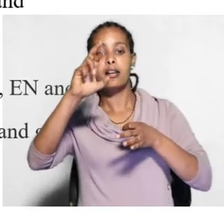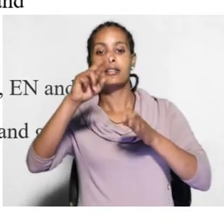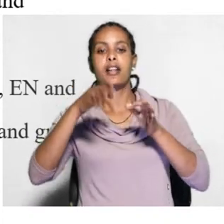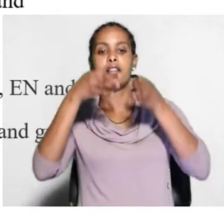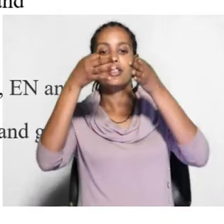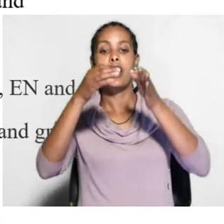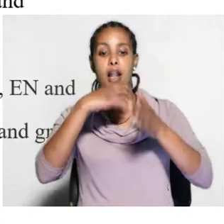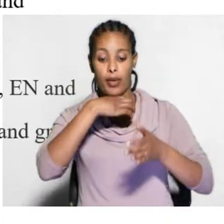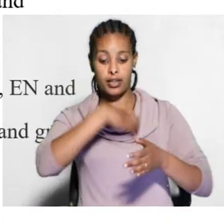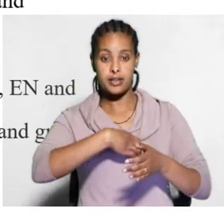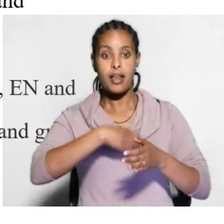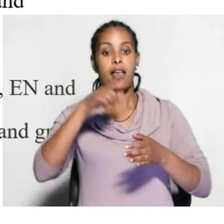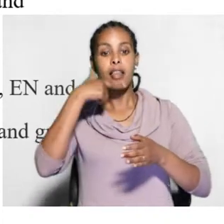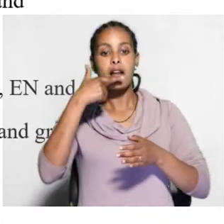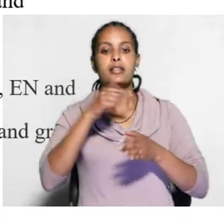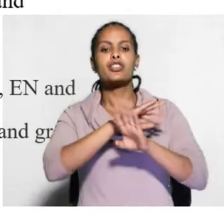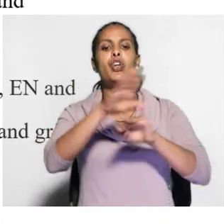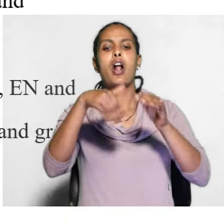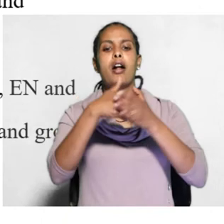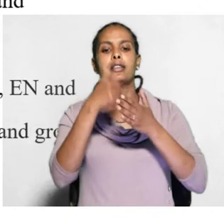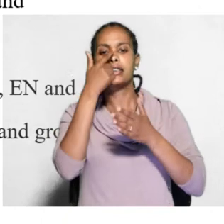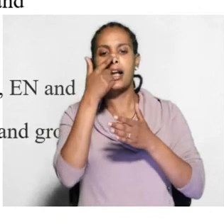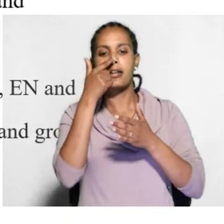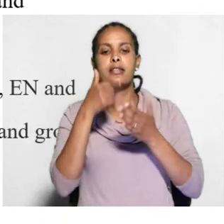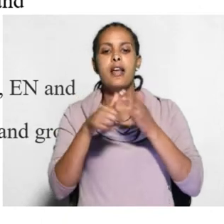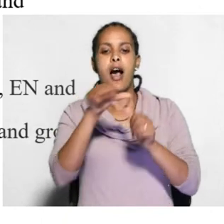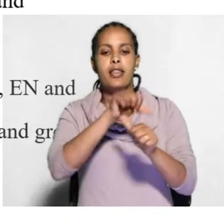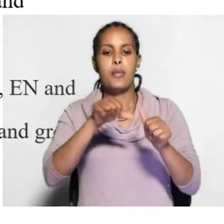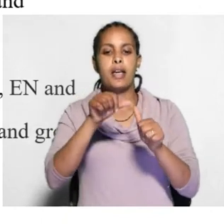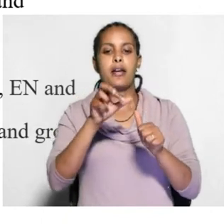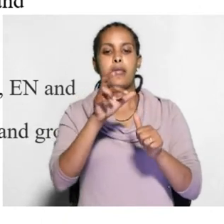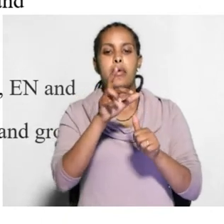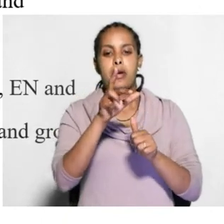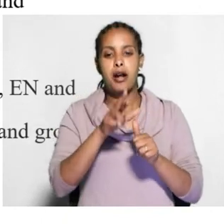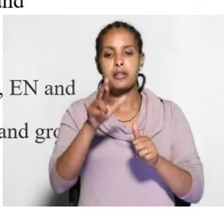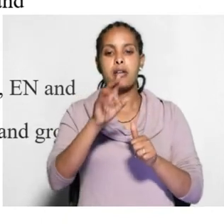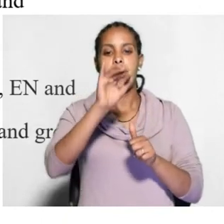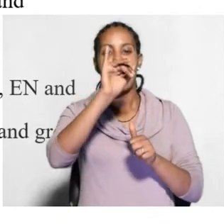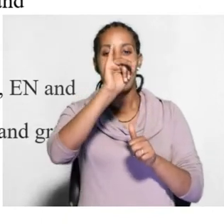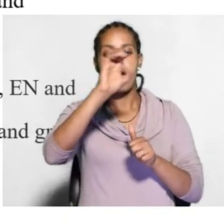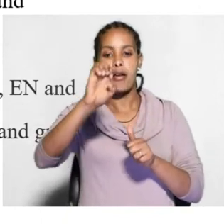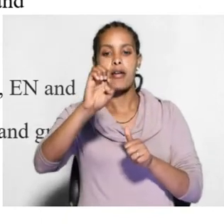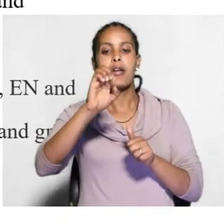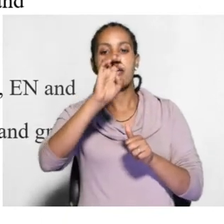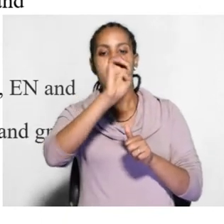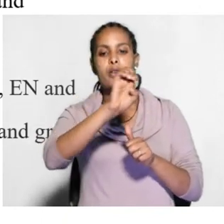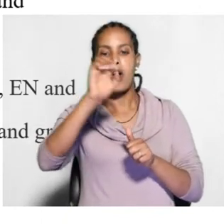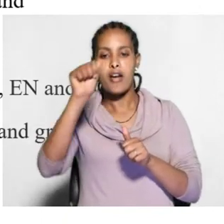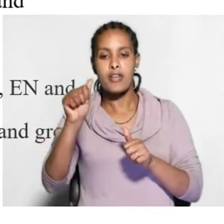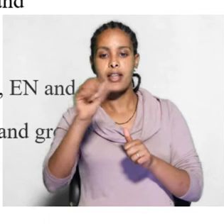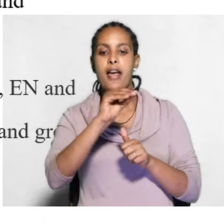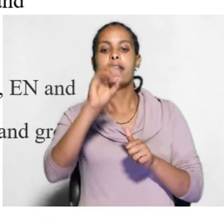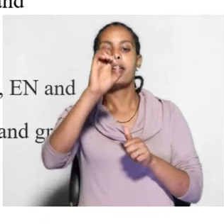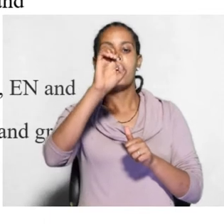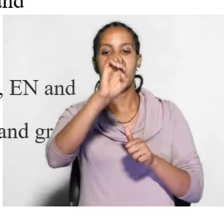elements, tell the general trends in the atomic radius, ionization energy, electron affinity, and